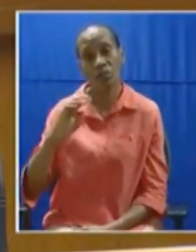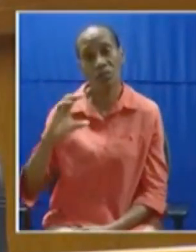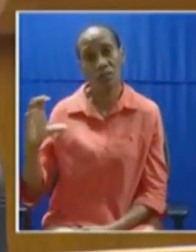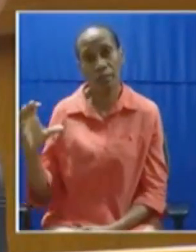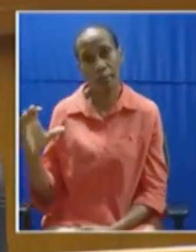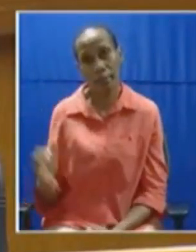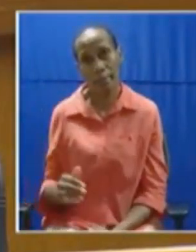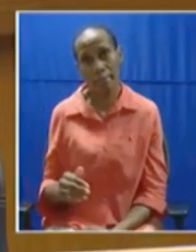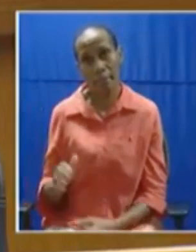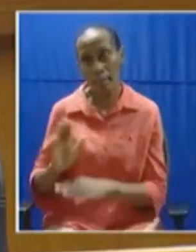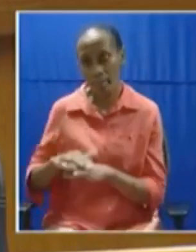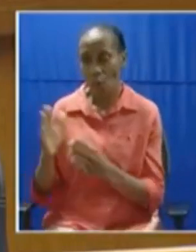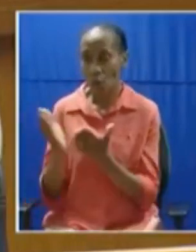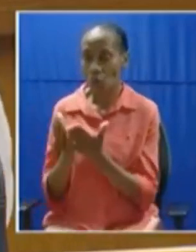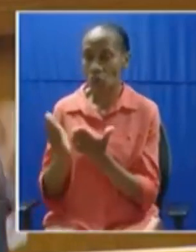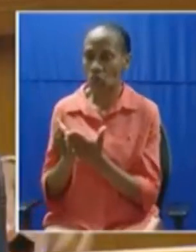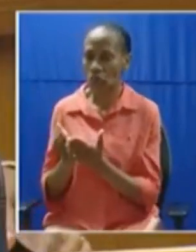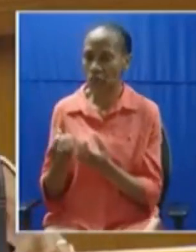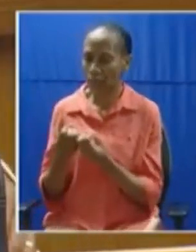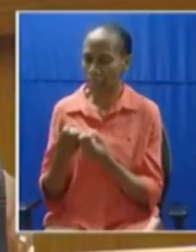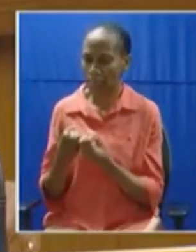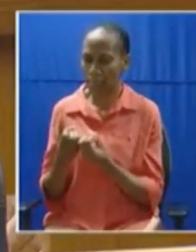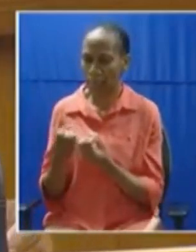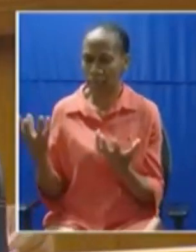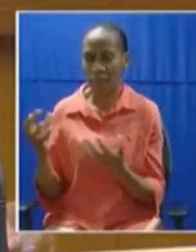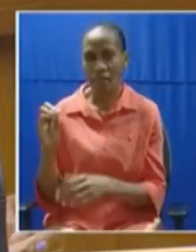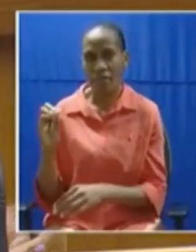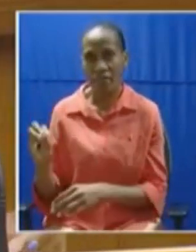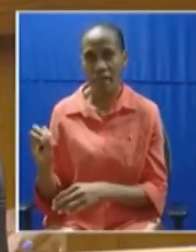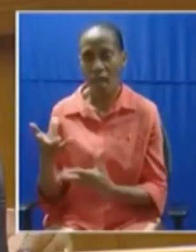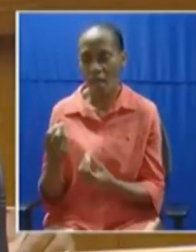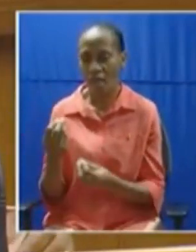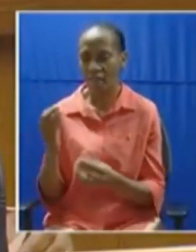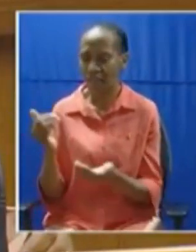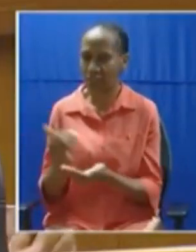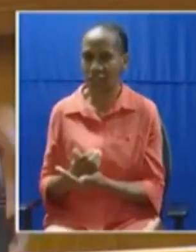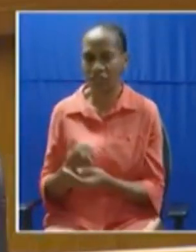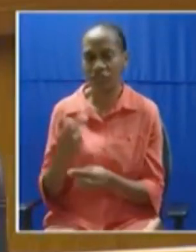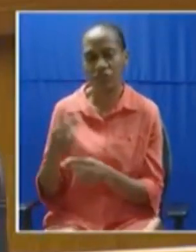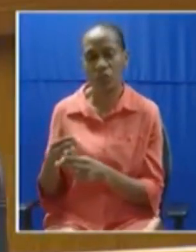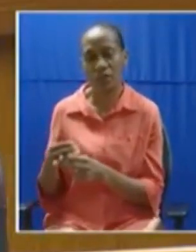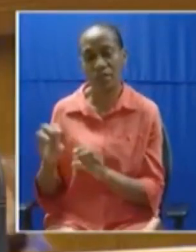no school in the province that is without safe sanitation.